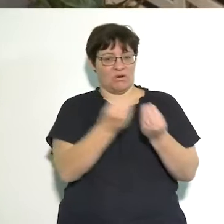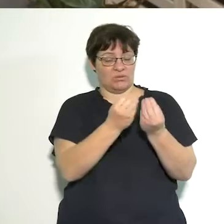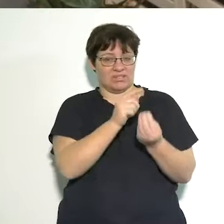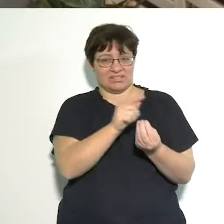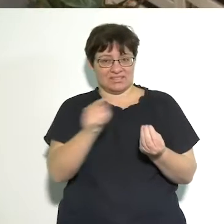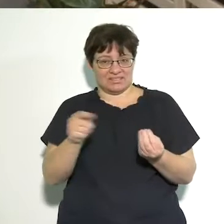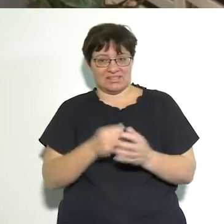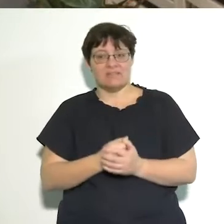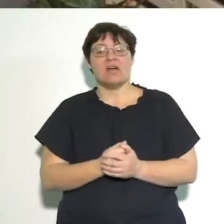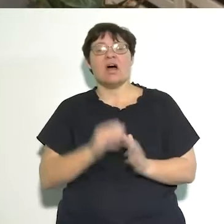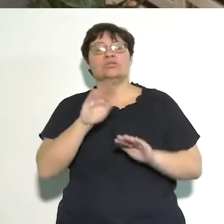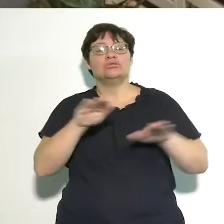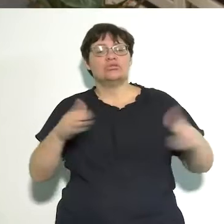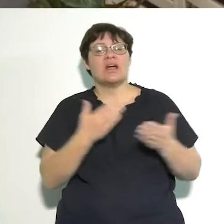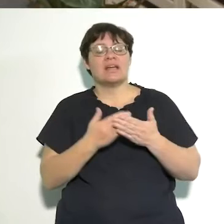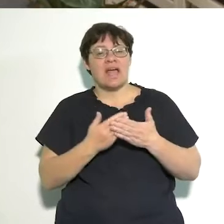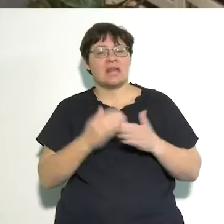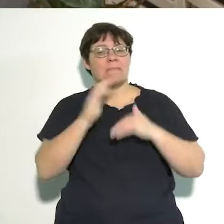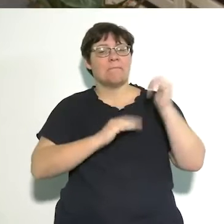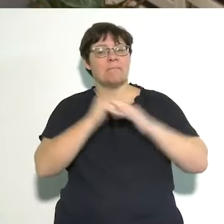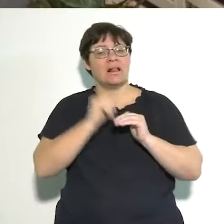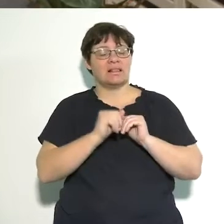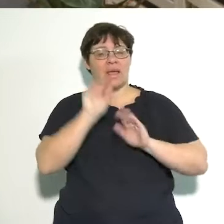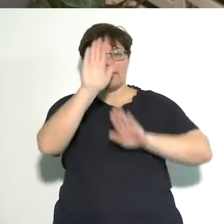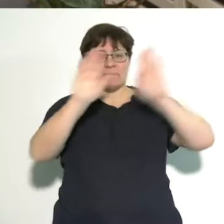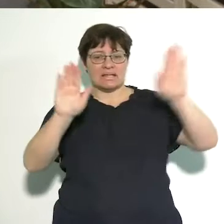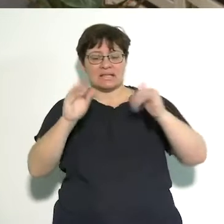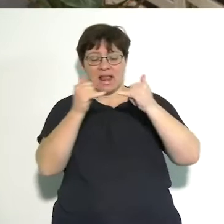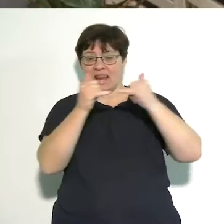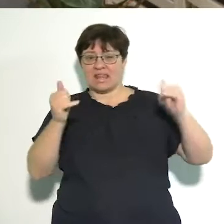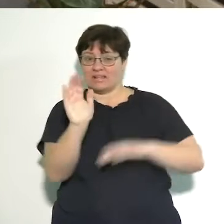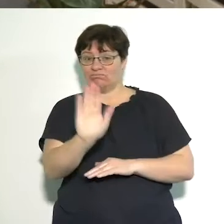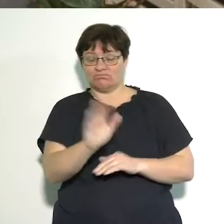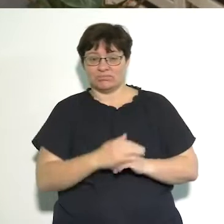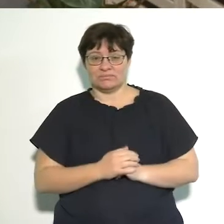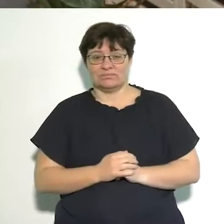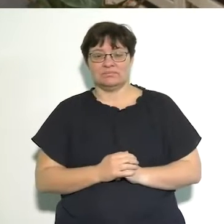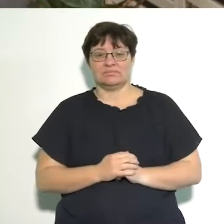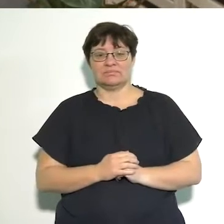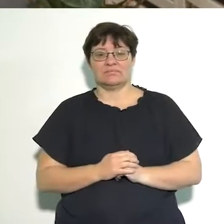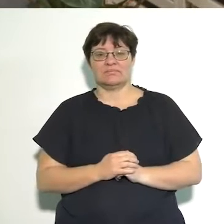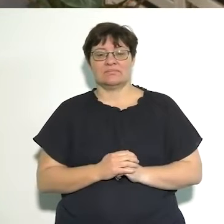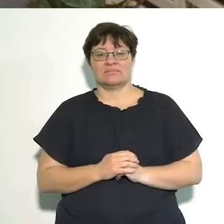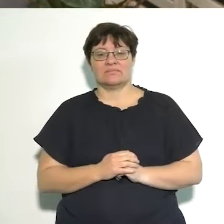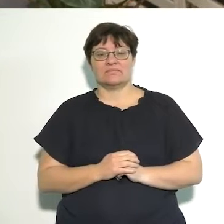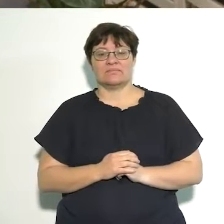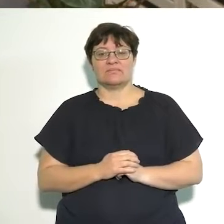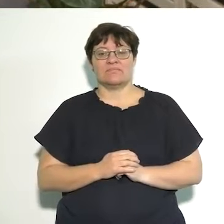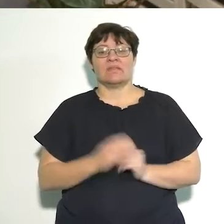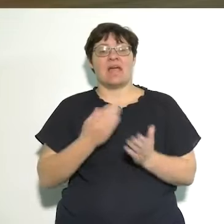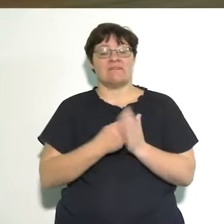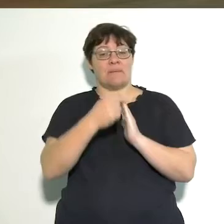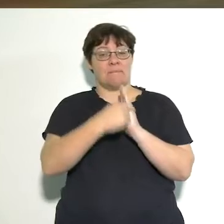for grade 2 children to build into patterns that are non-linear. Let's begin. I've